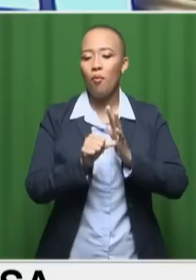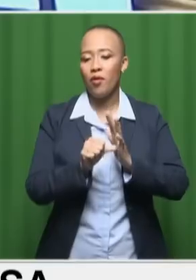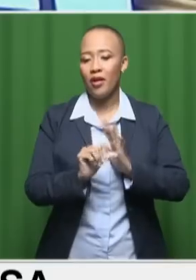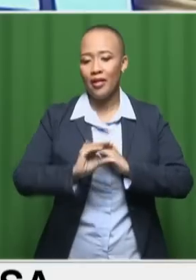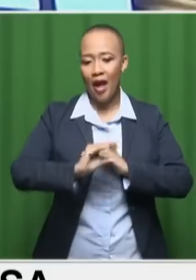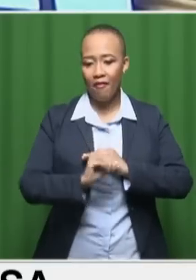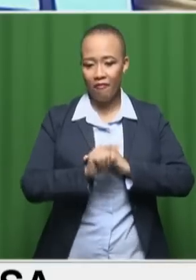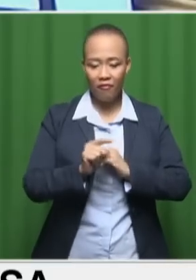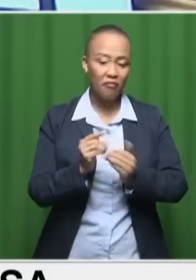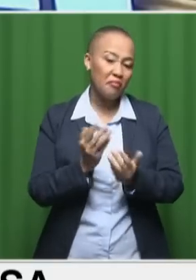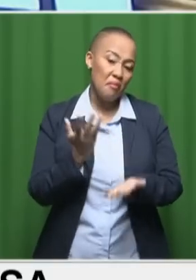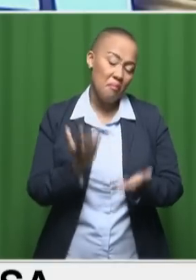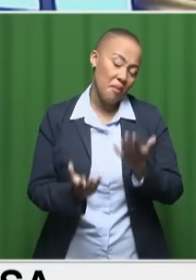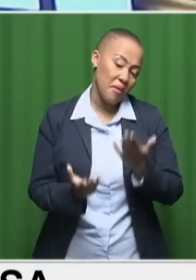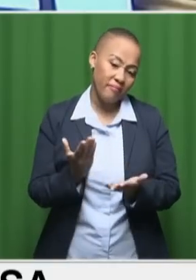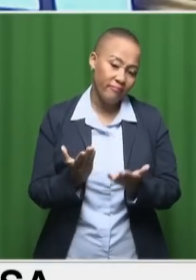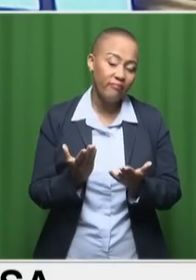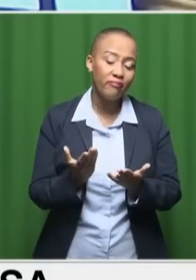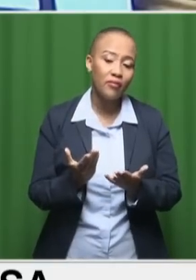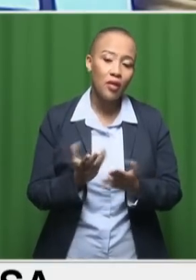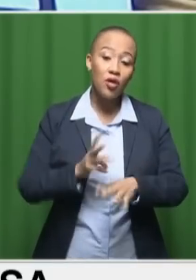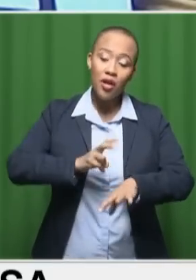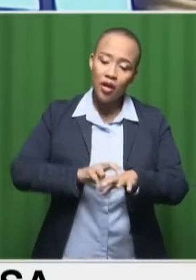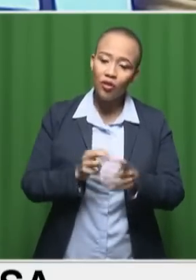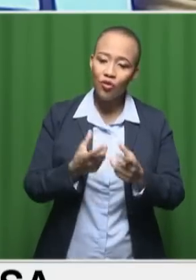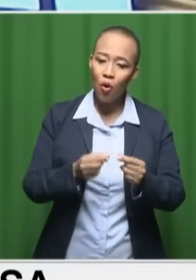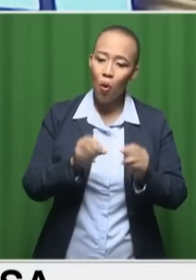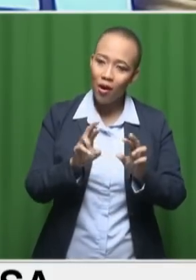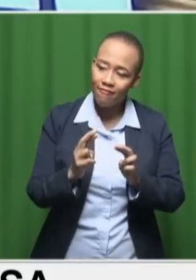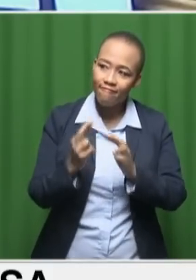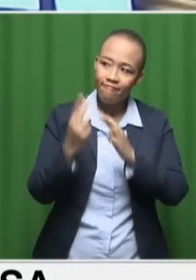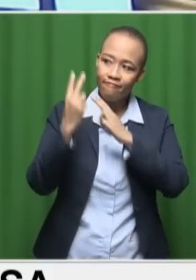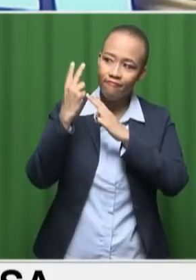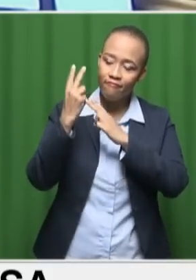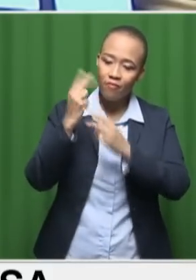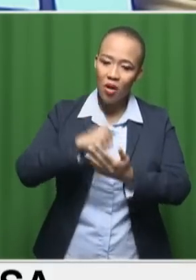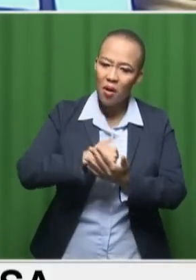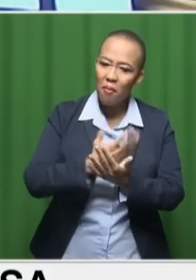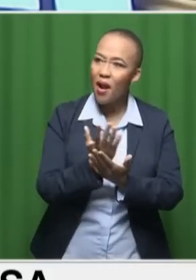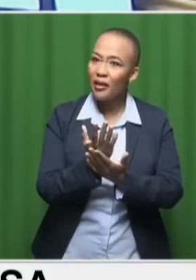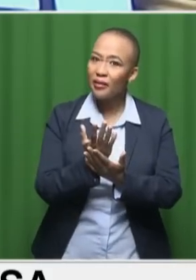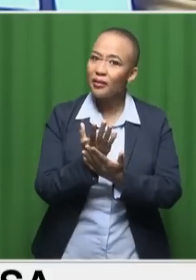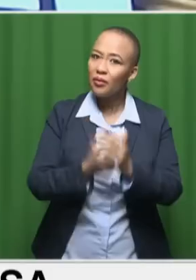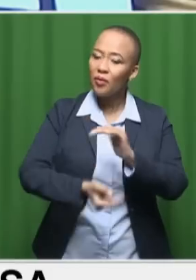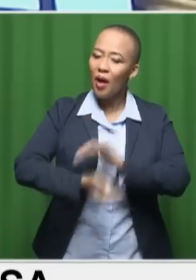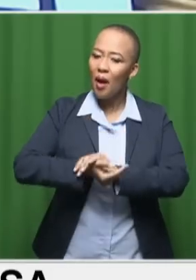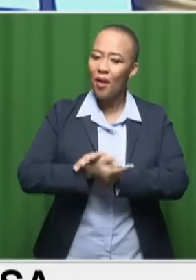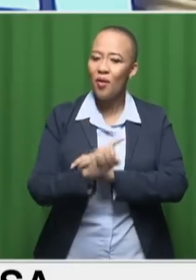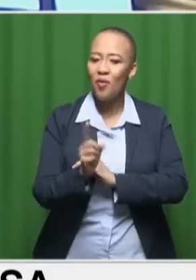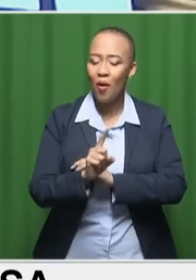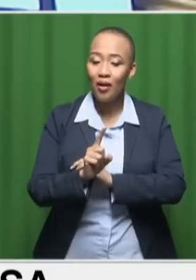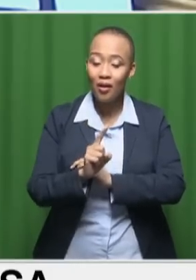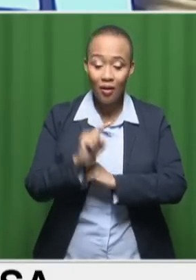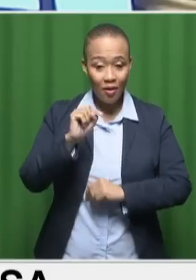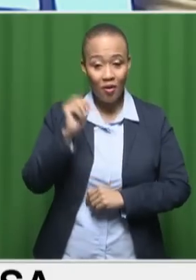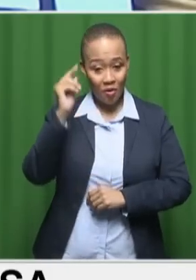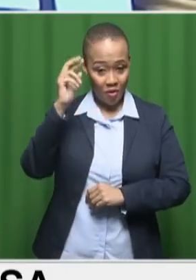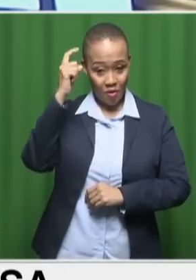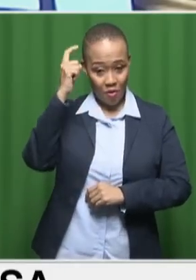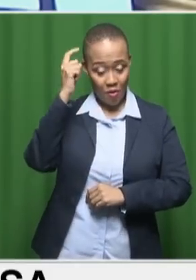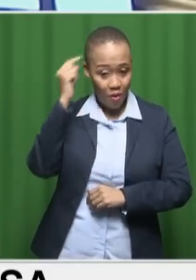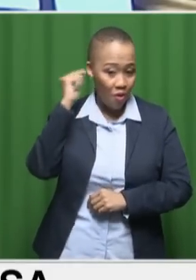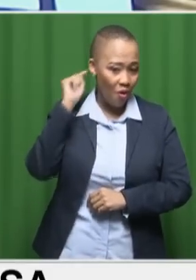that the importance of the country to really proactively providing its positions, what its commitments are, and to showcase for all of